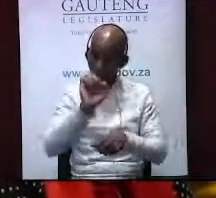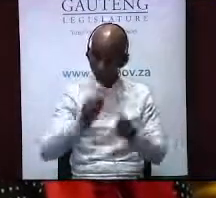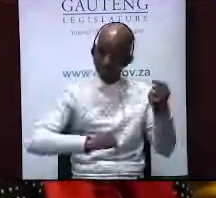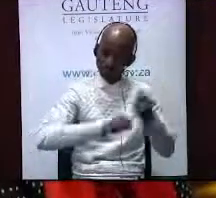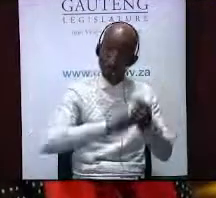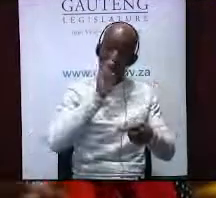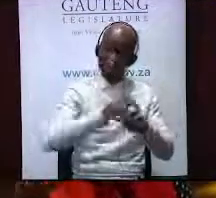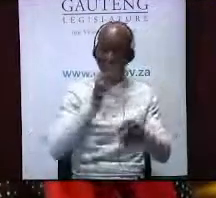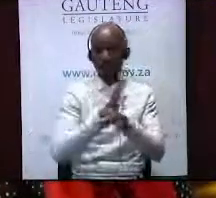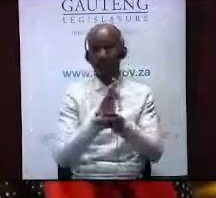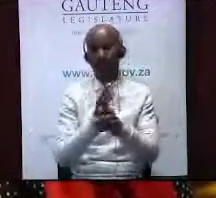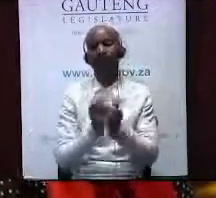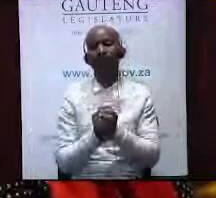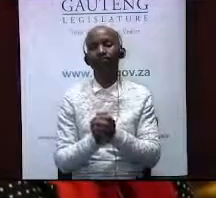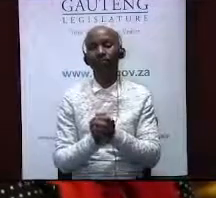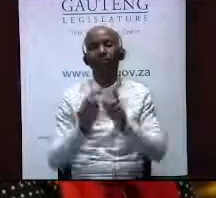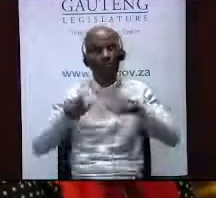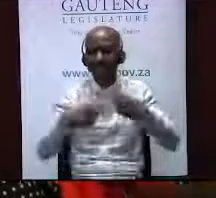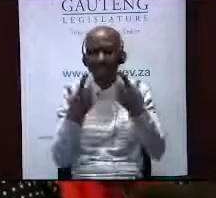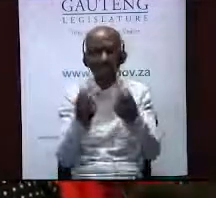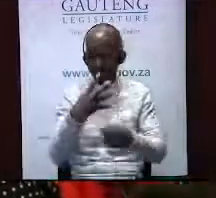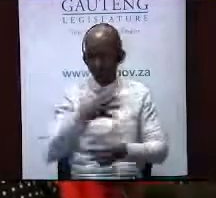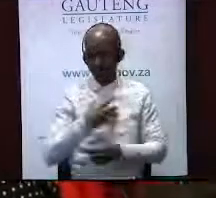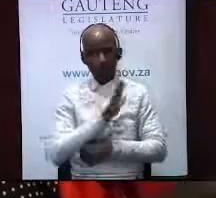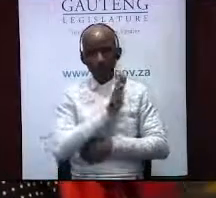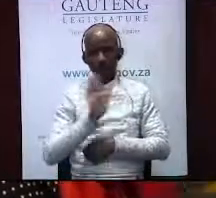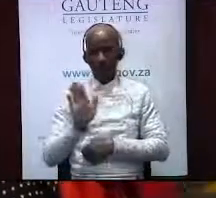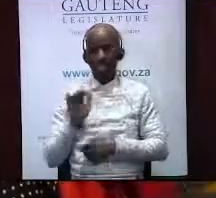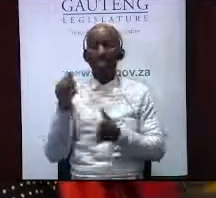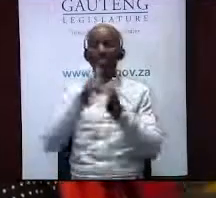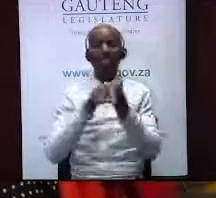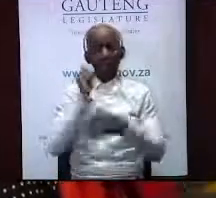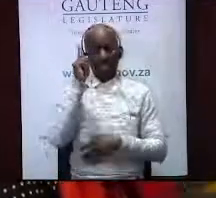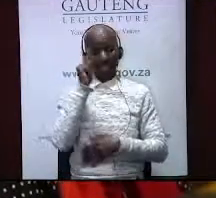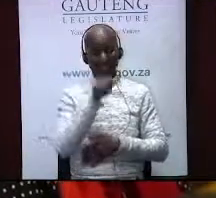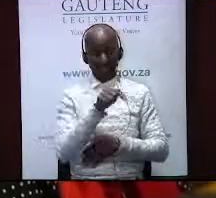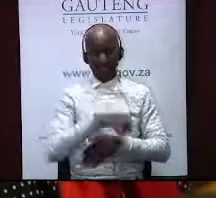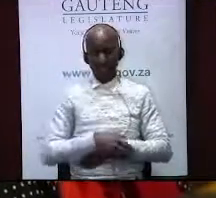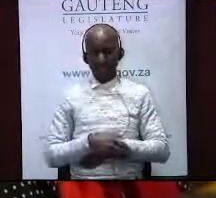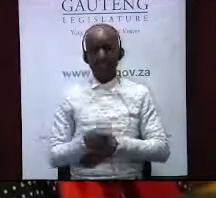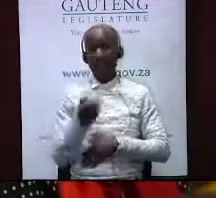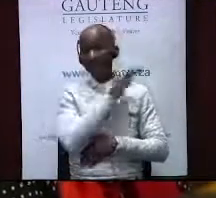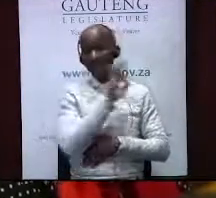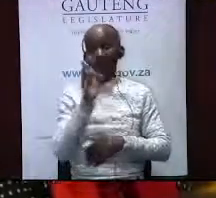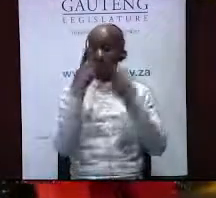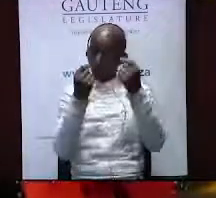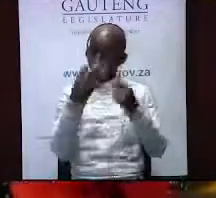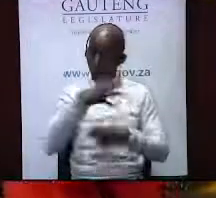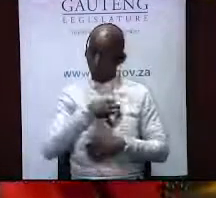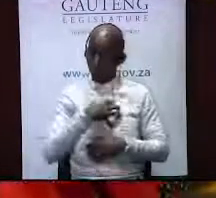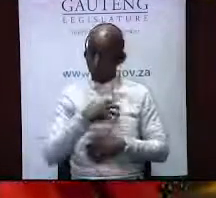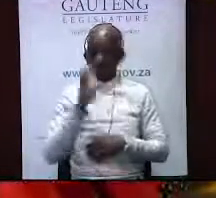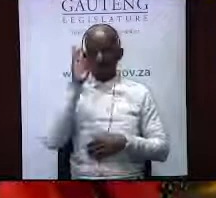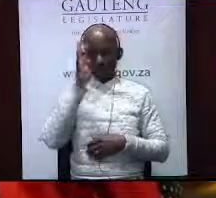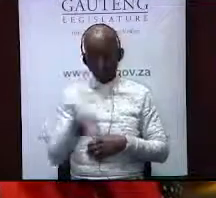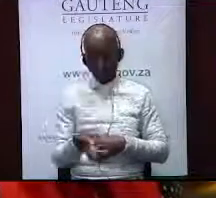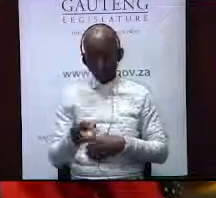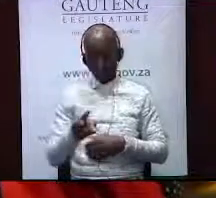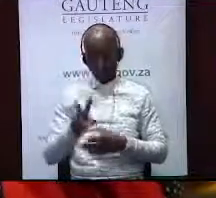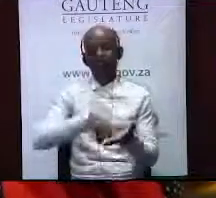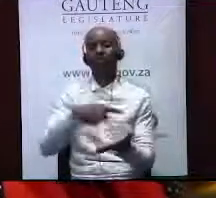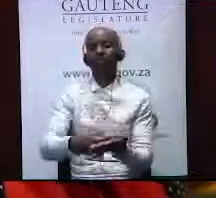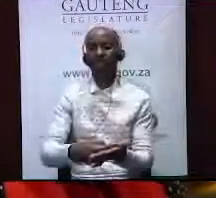to work together. We can't do it on our own. Just understand this. If we're going to do it on our own, we're going to fall